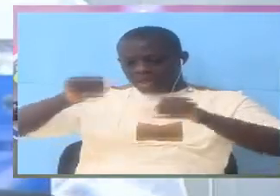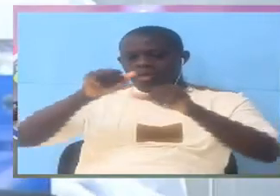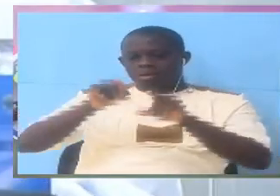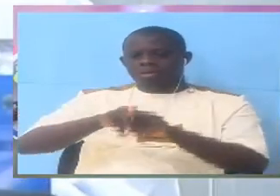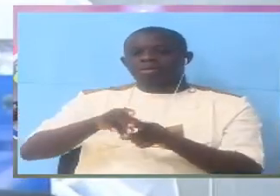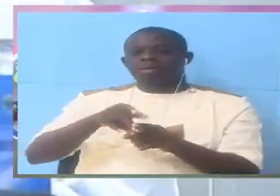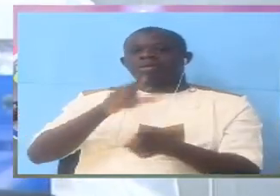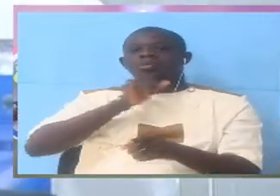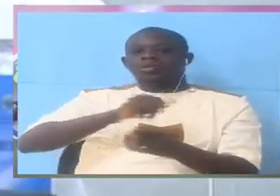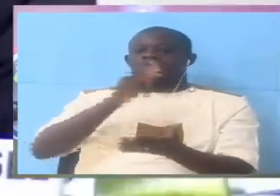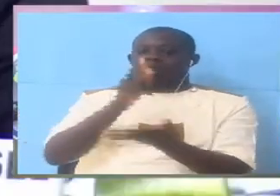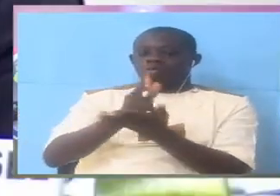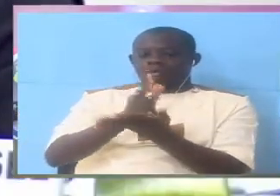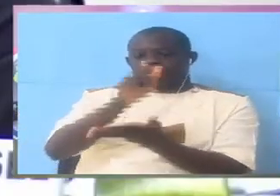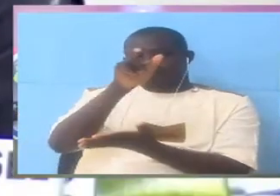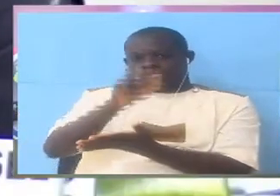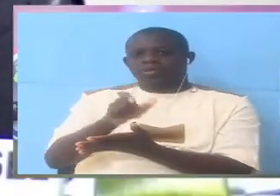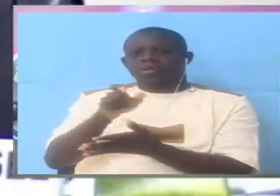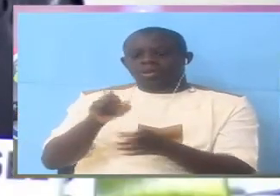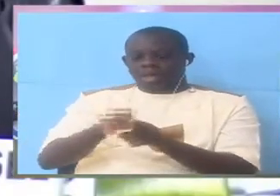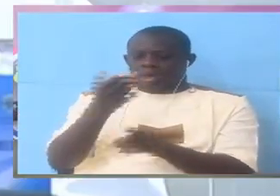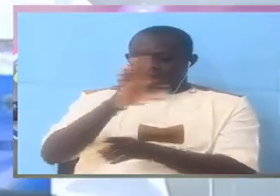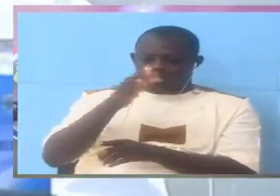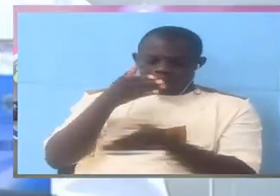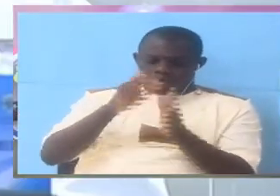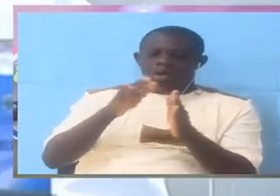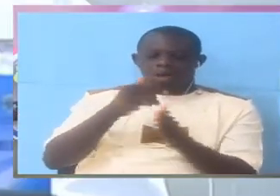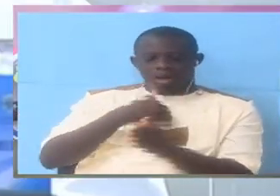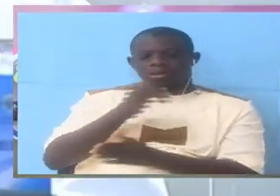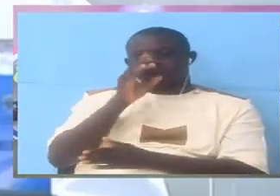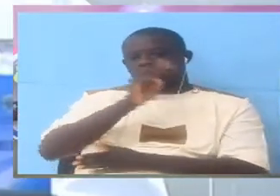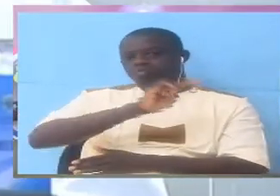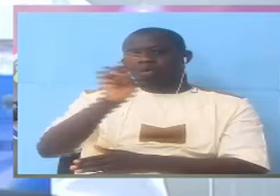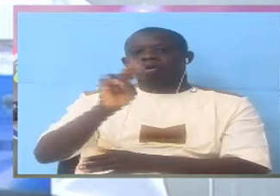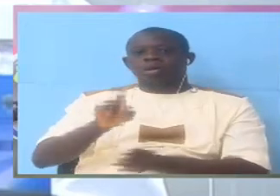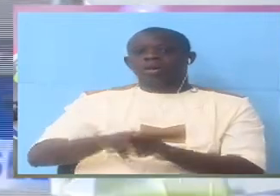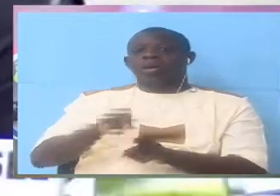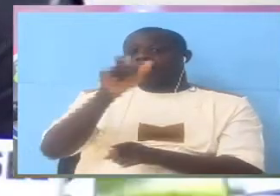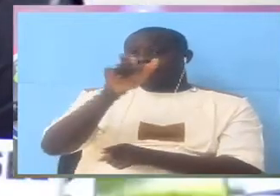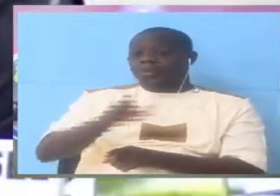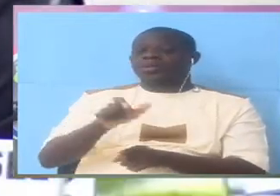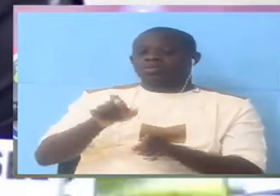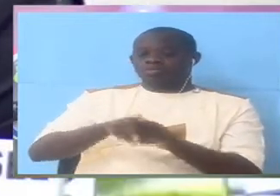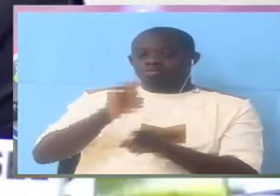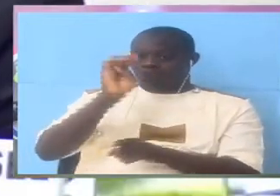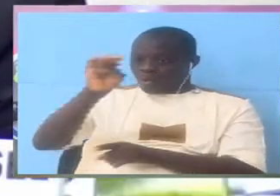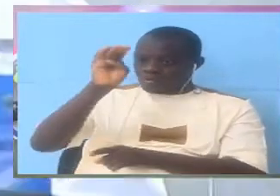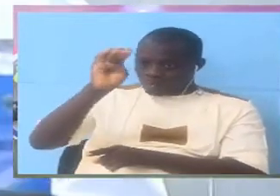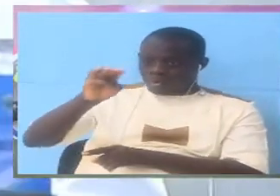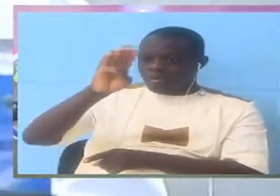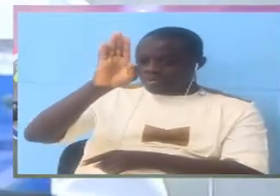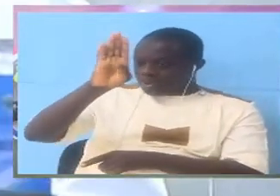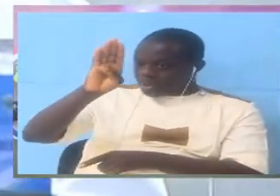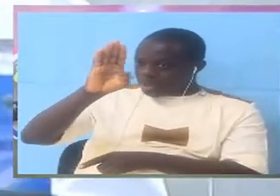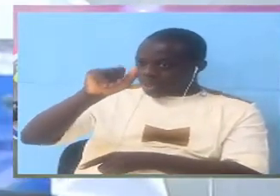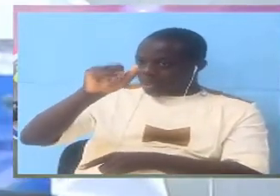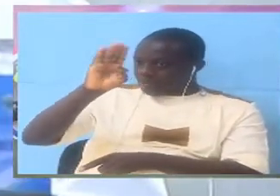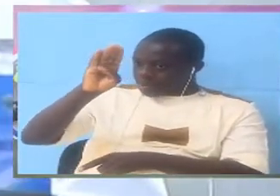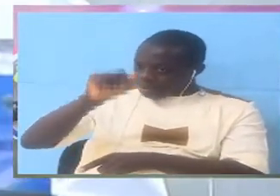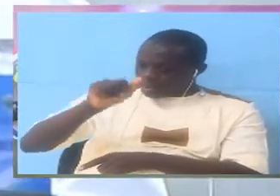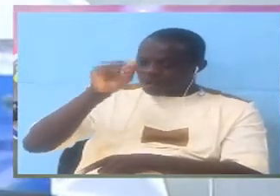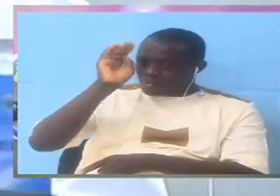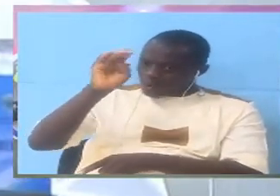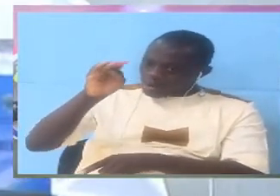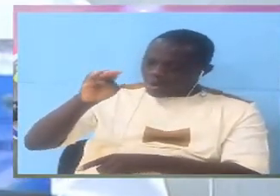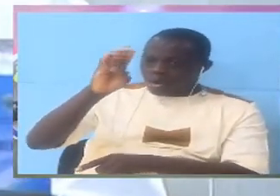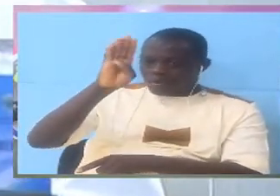Okay. Anyway, but he said this person is called Baba. Is called Baba Saho. And you are